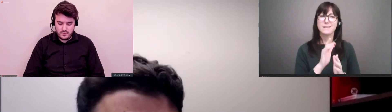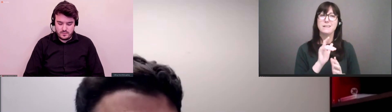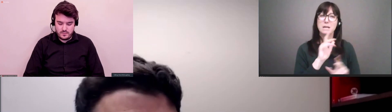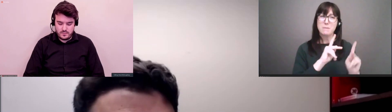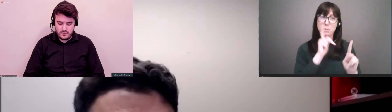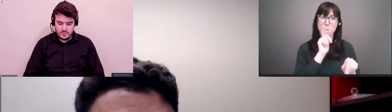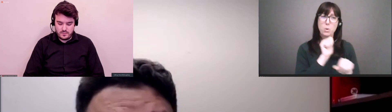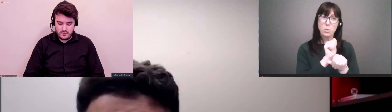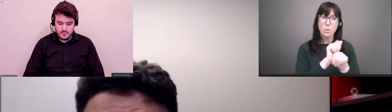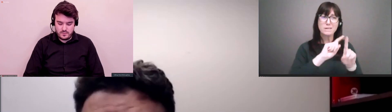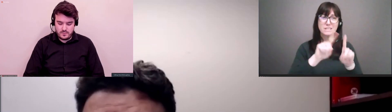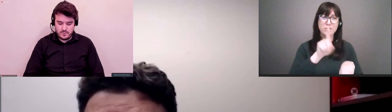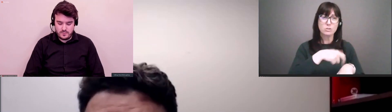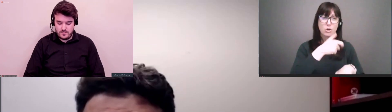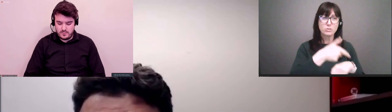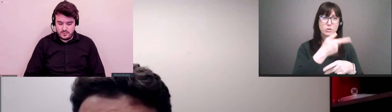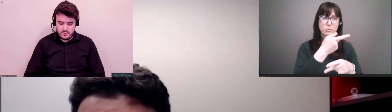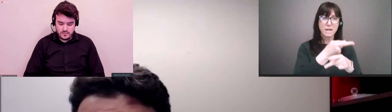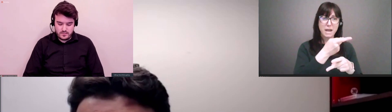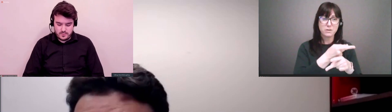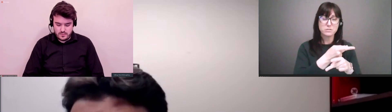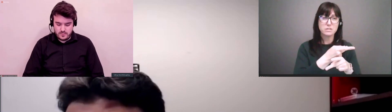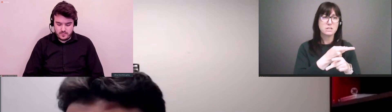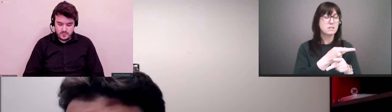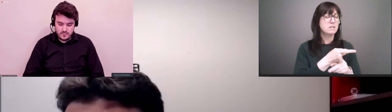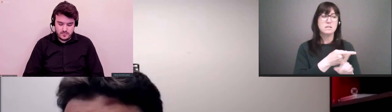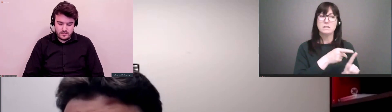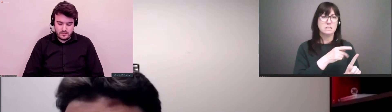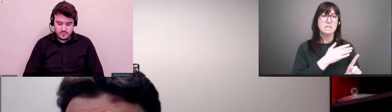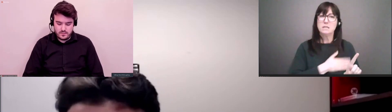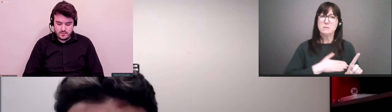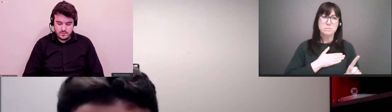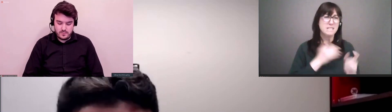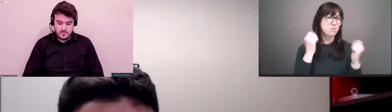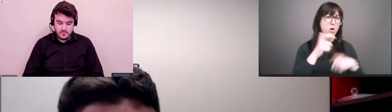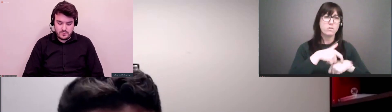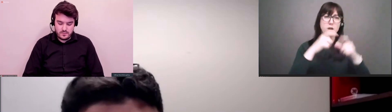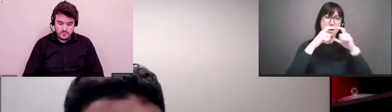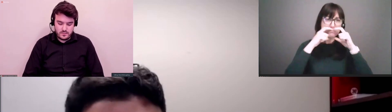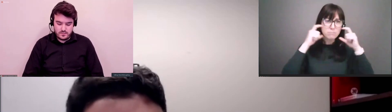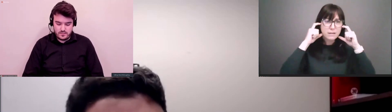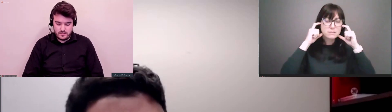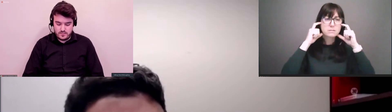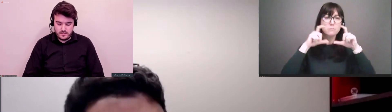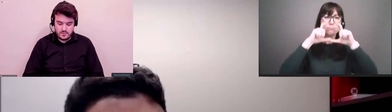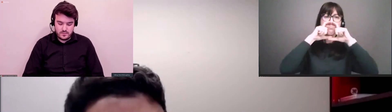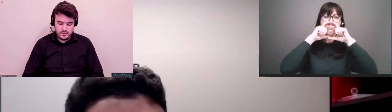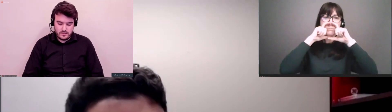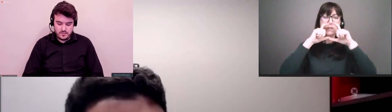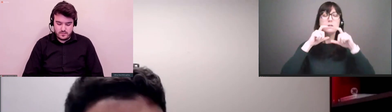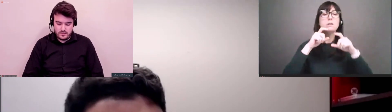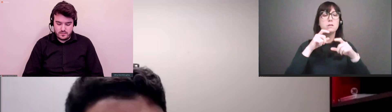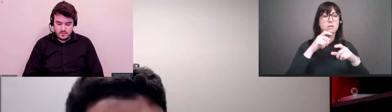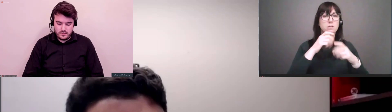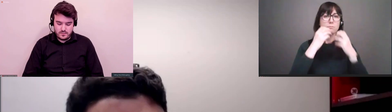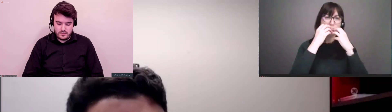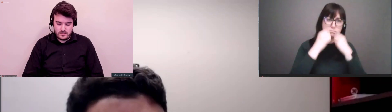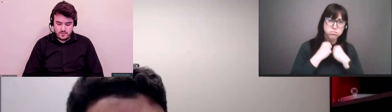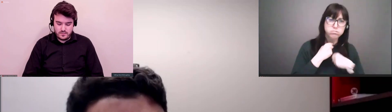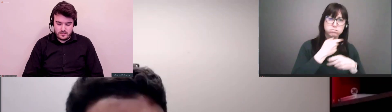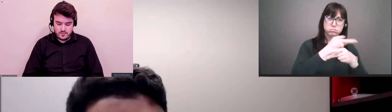institutions, beyond those that are in outbreaks, that would be wearing masks at all time to take care of